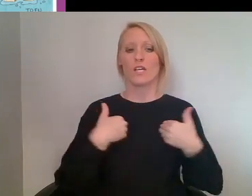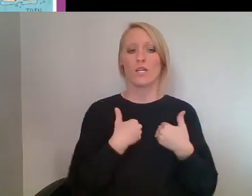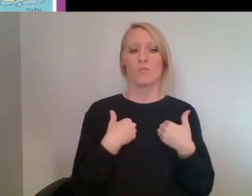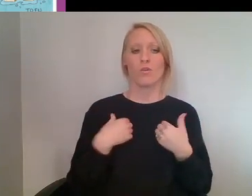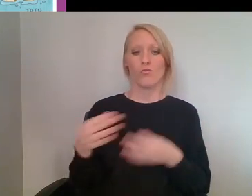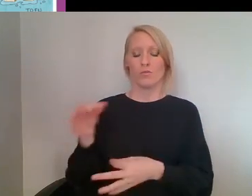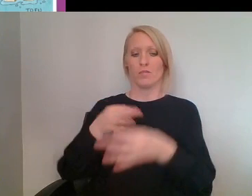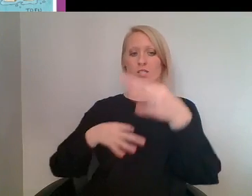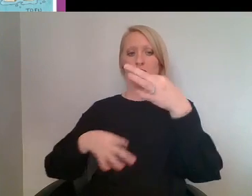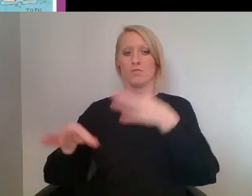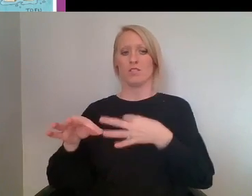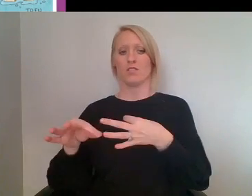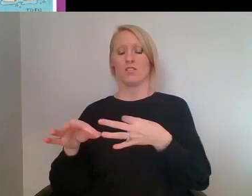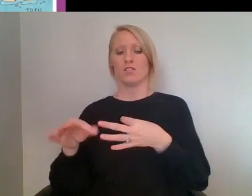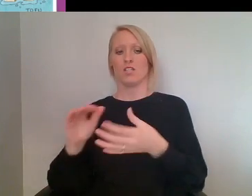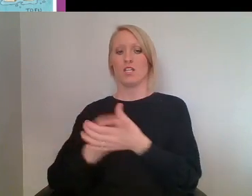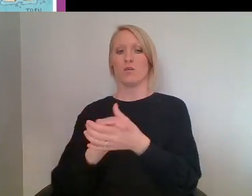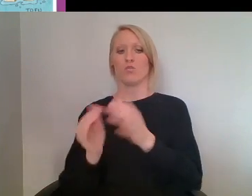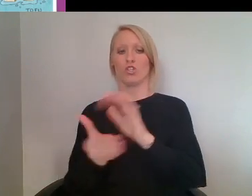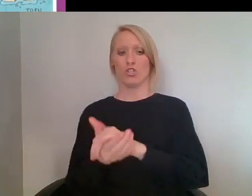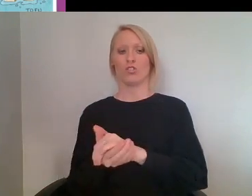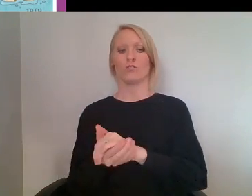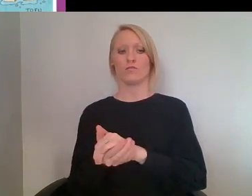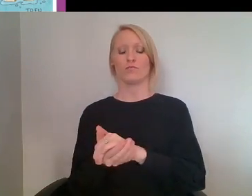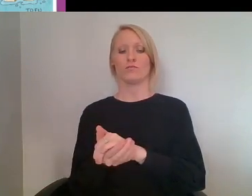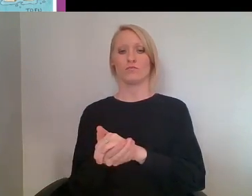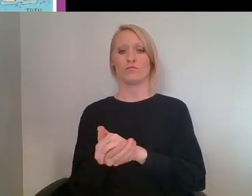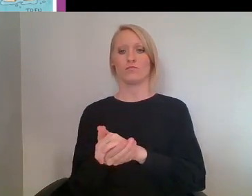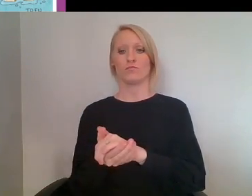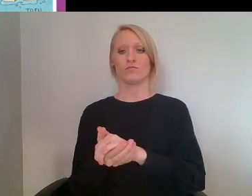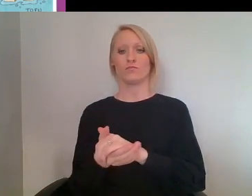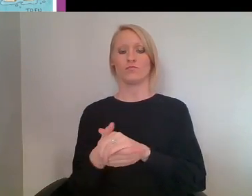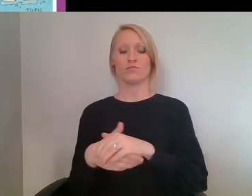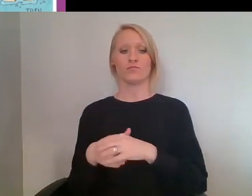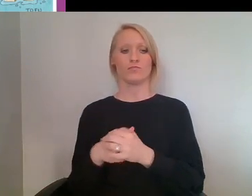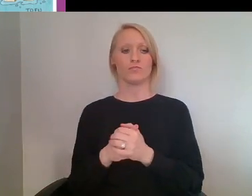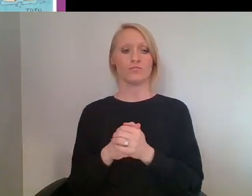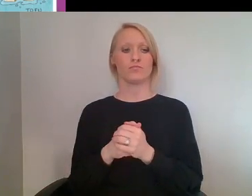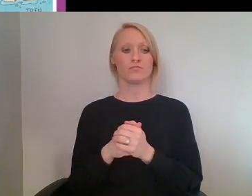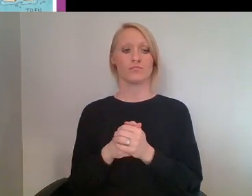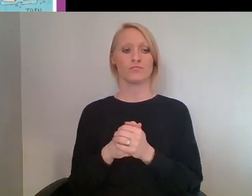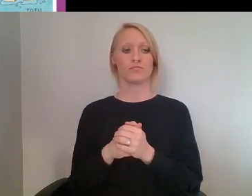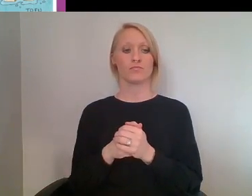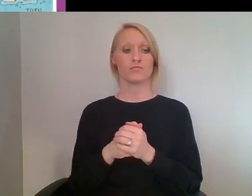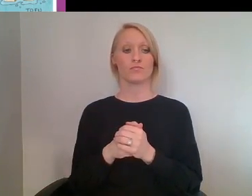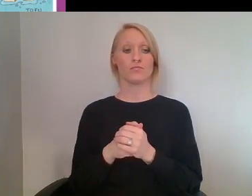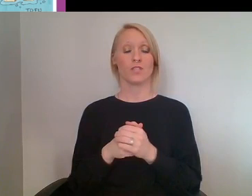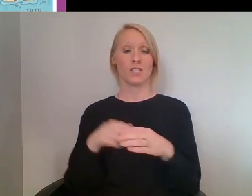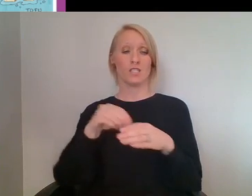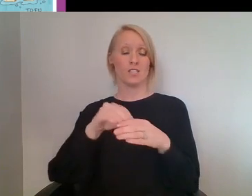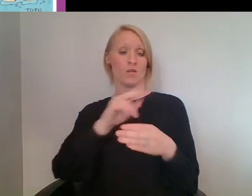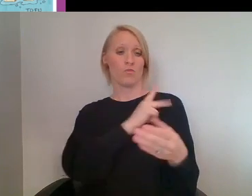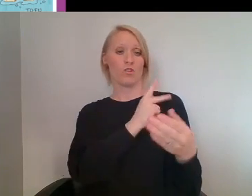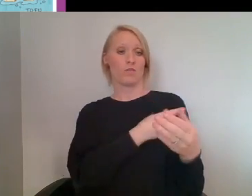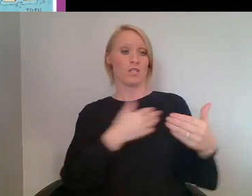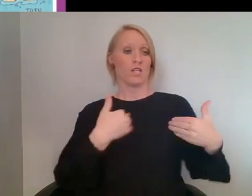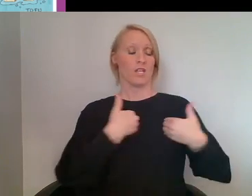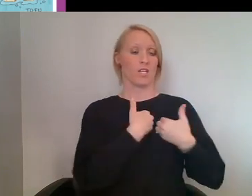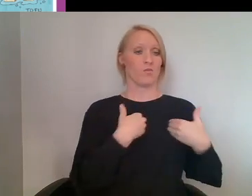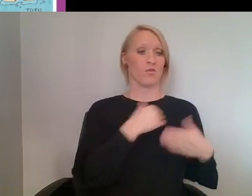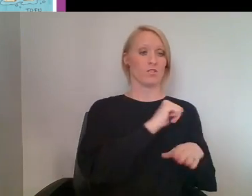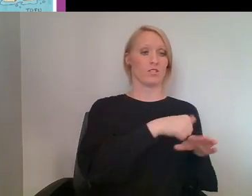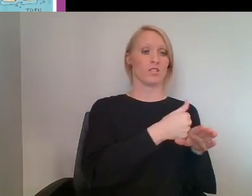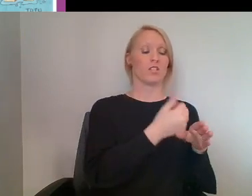of like a hamburger patty. But what you're kind of getting at is that in proteins, animal-based ones are called